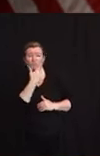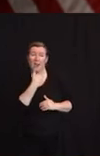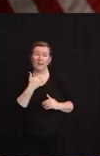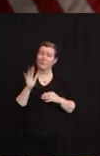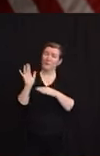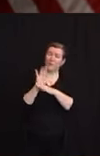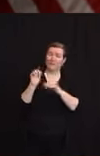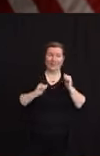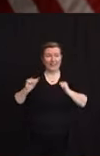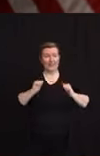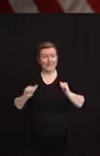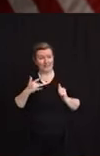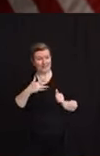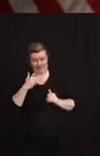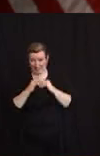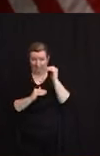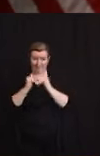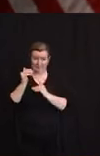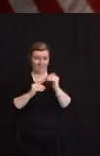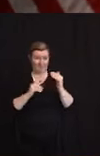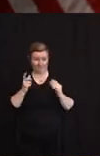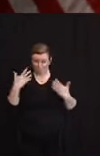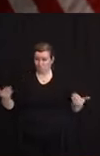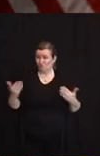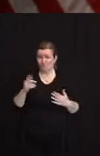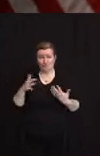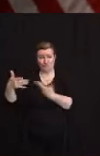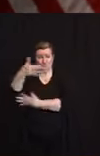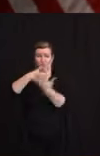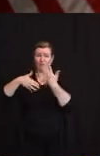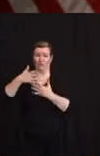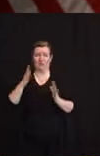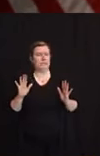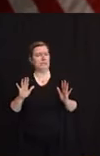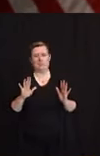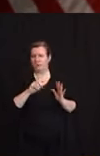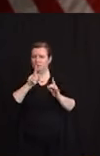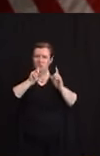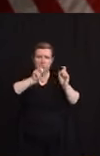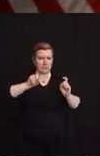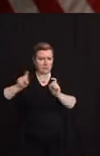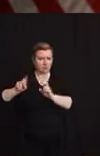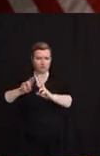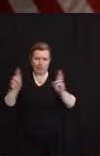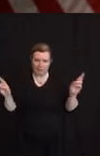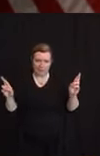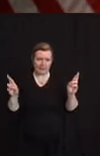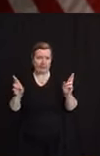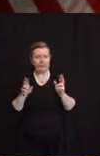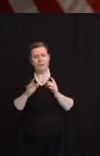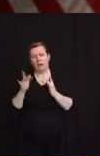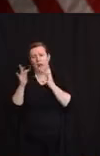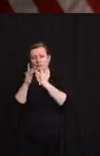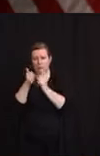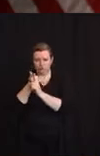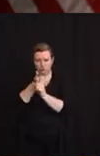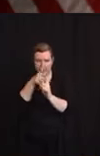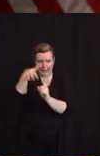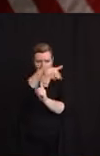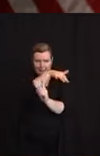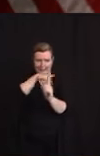place that is both scaled enough, statistically significant, we've got contact tracing that can be nimble, and that we've got a plan to